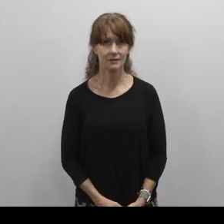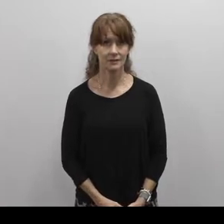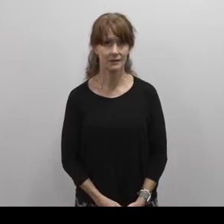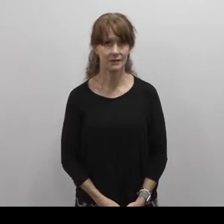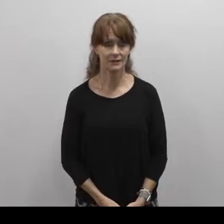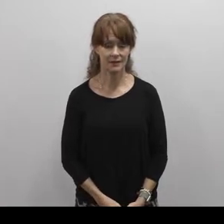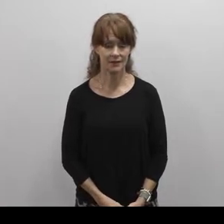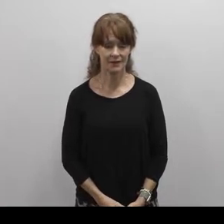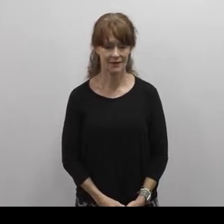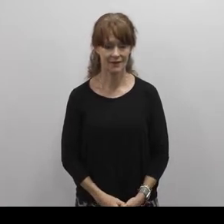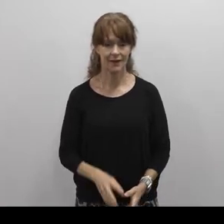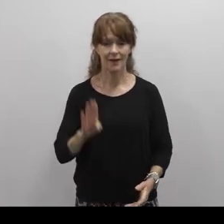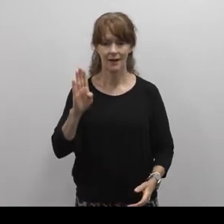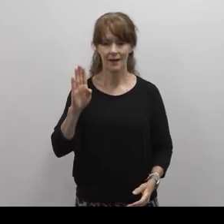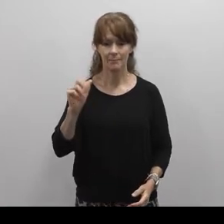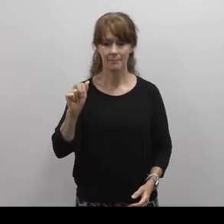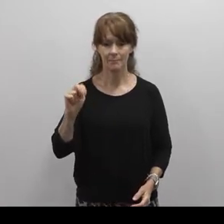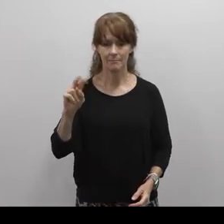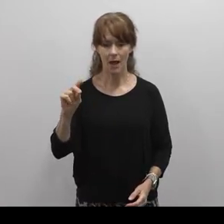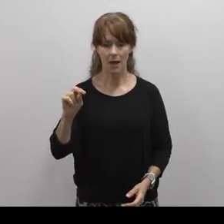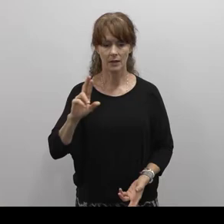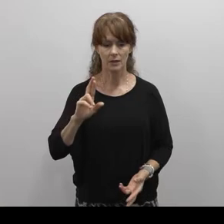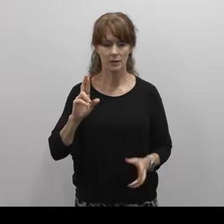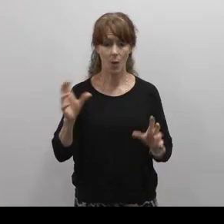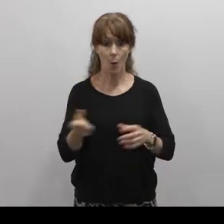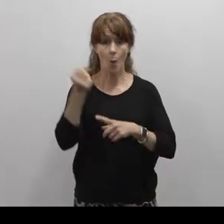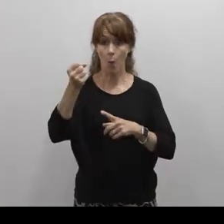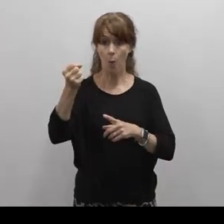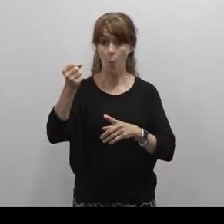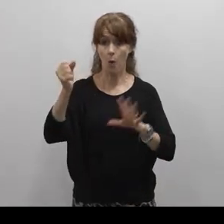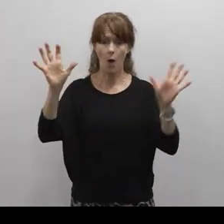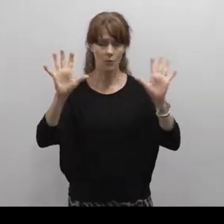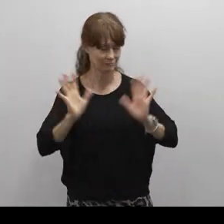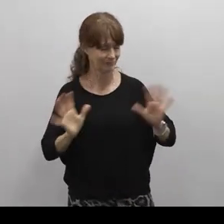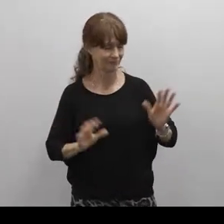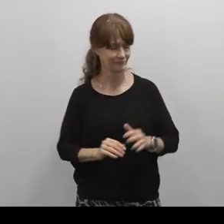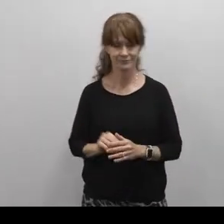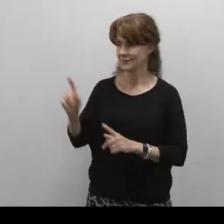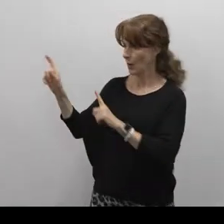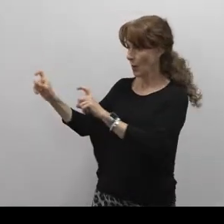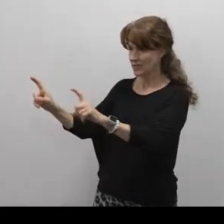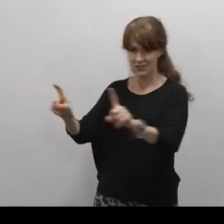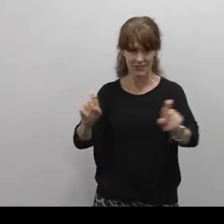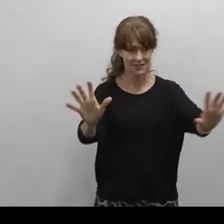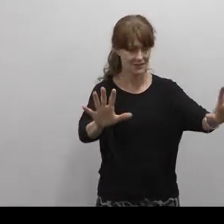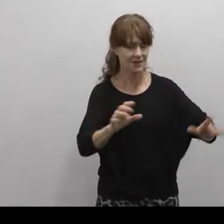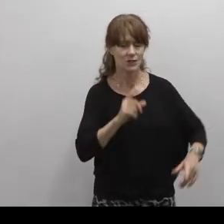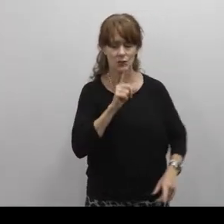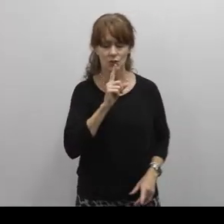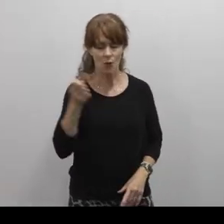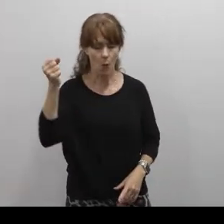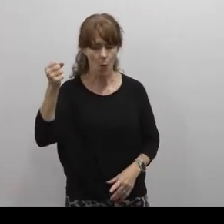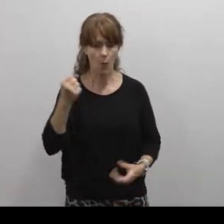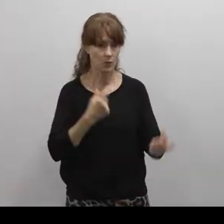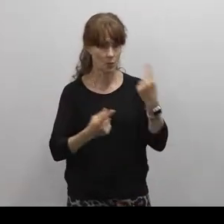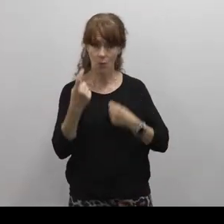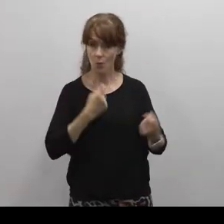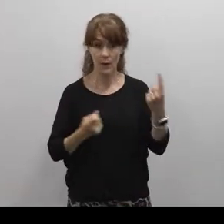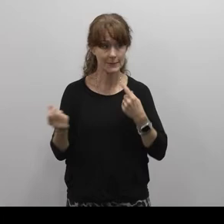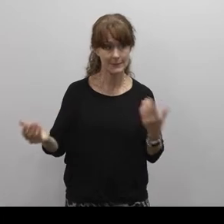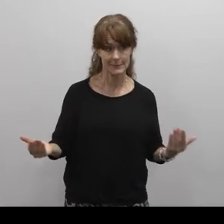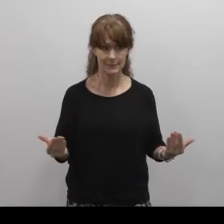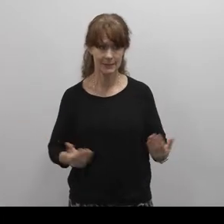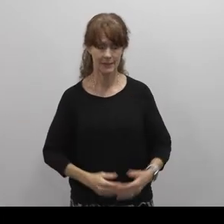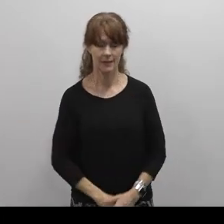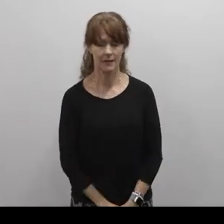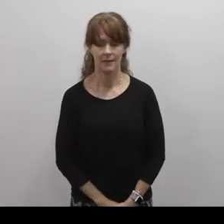And then bond resolution. Really just want to. Can we take a pause at the, yes, the, let's field, yes, let's field some questions and comments there. On the policy